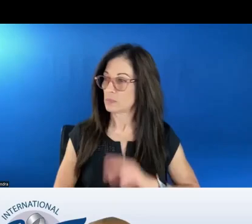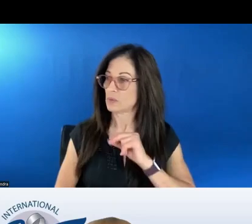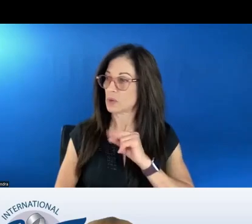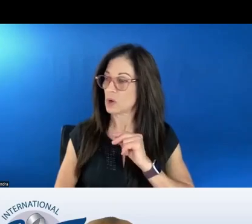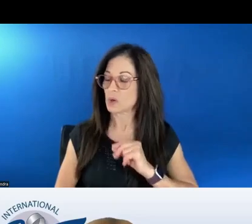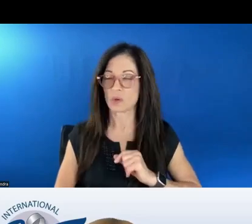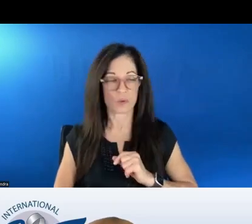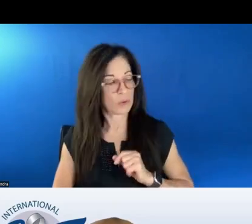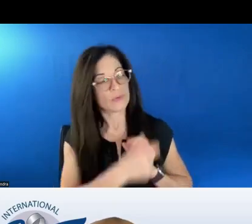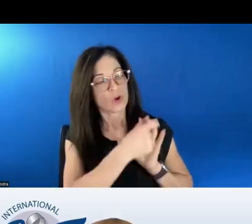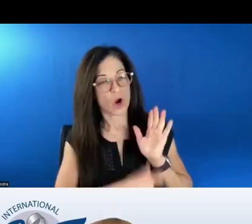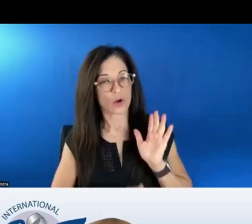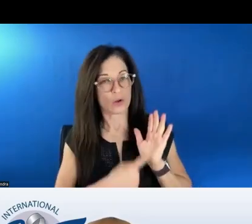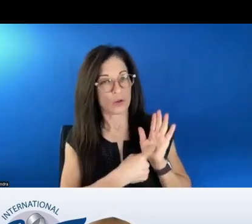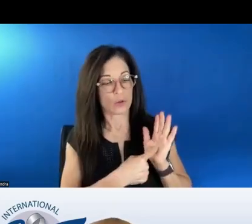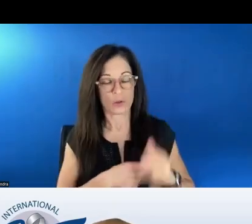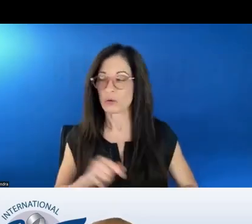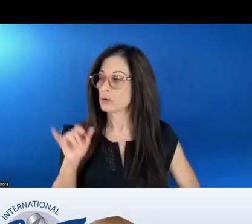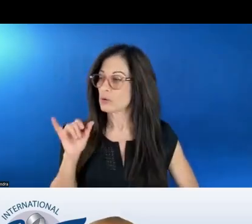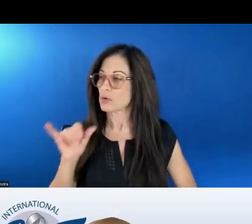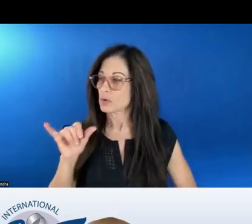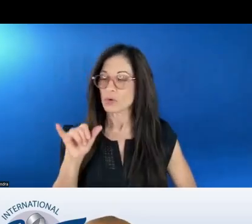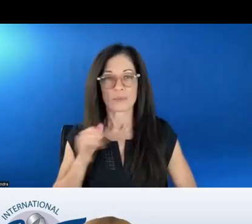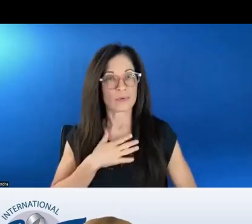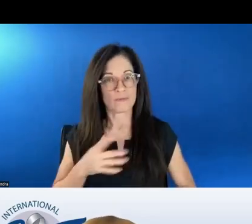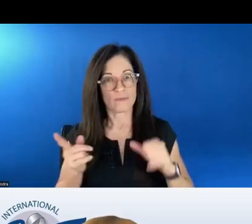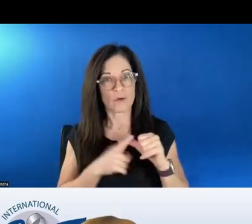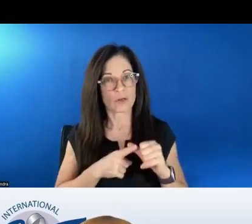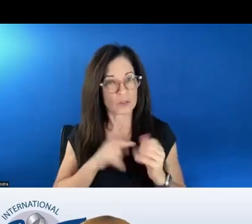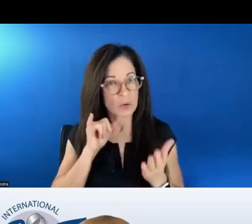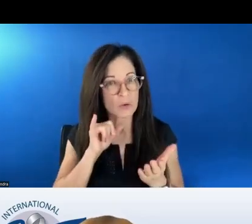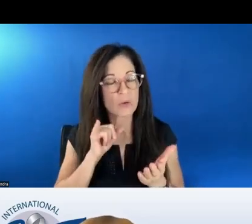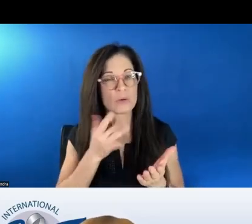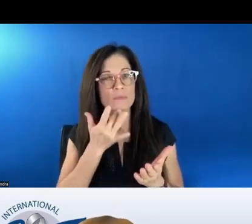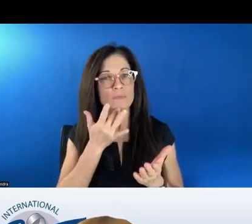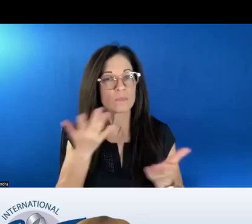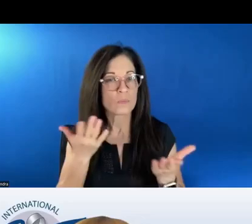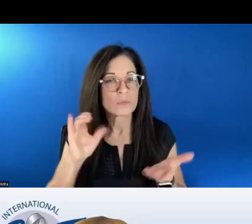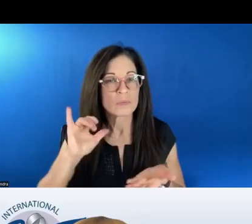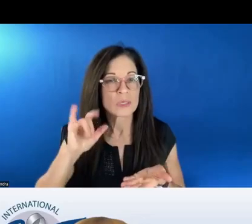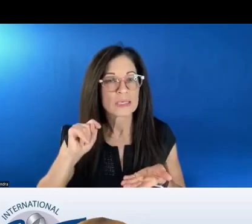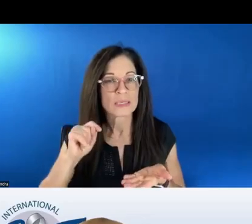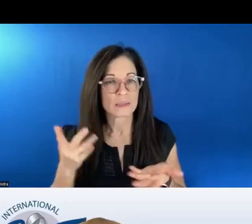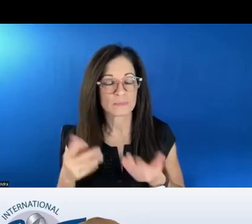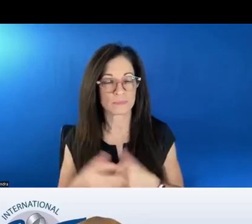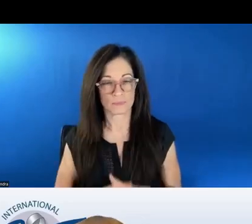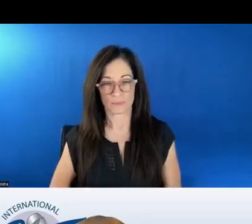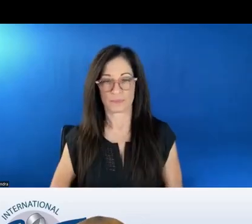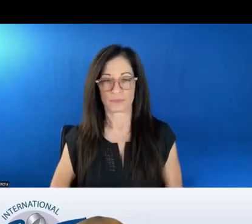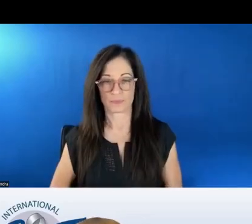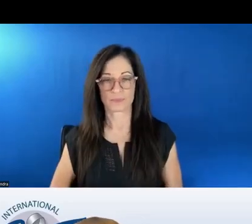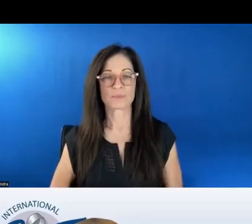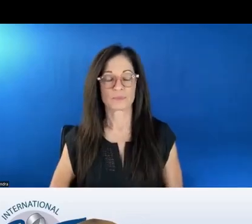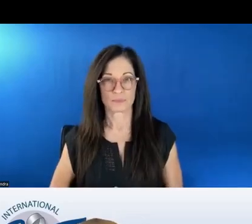an article. That was my first foray into learning about what CIT was. And that